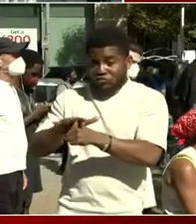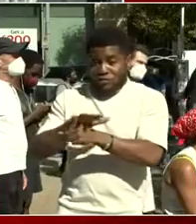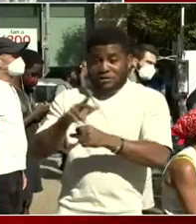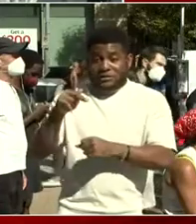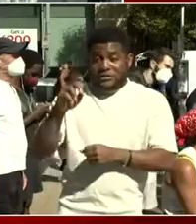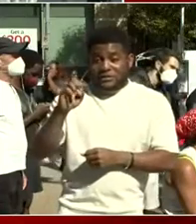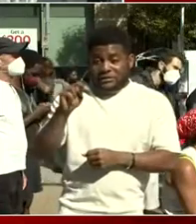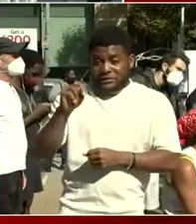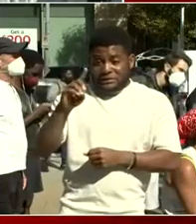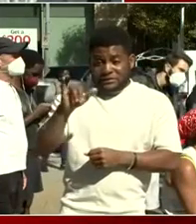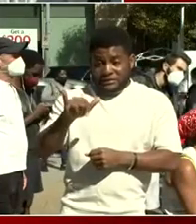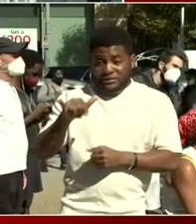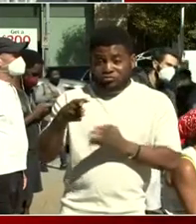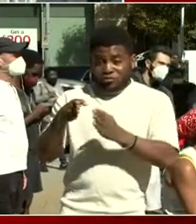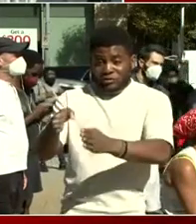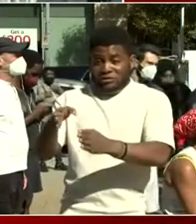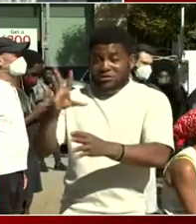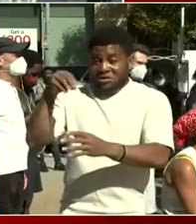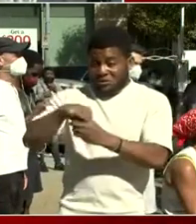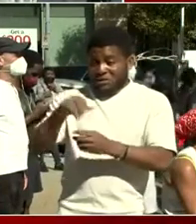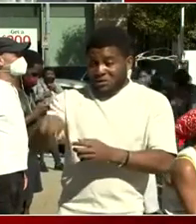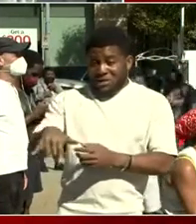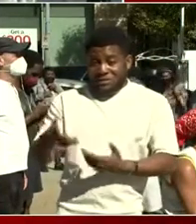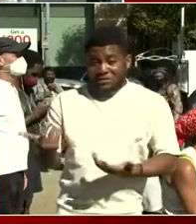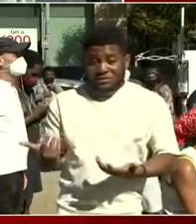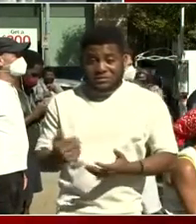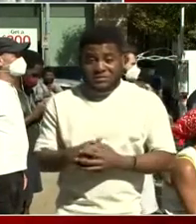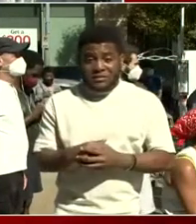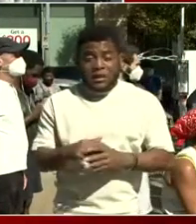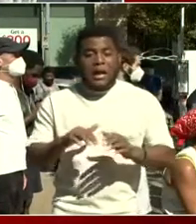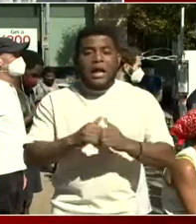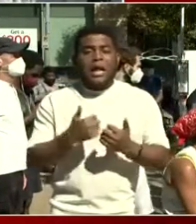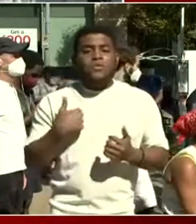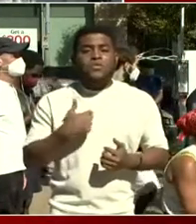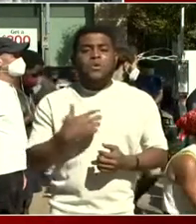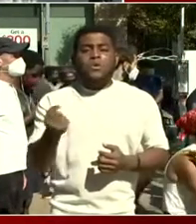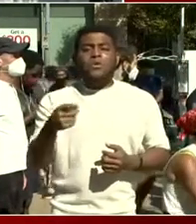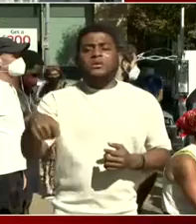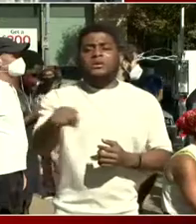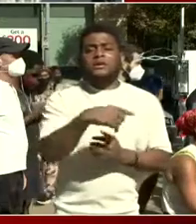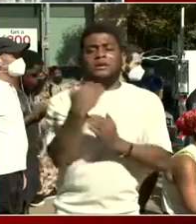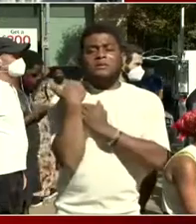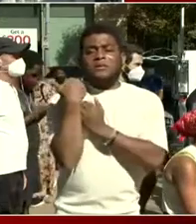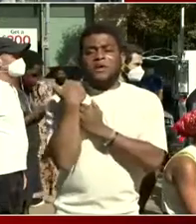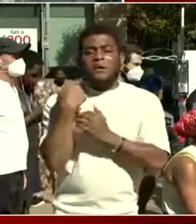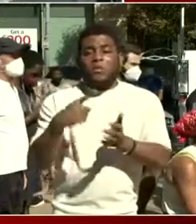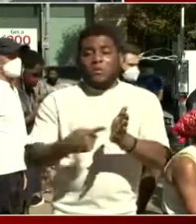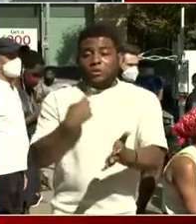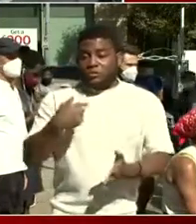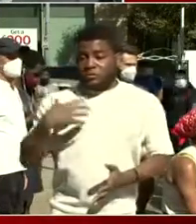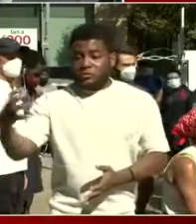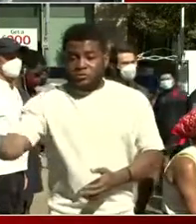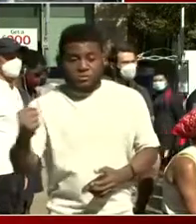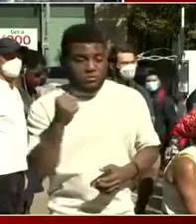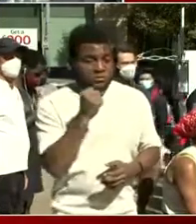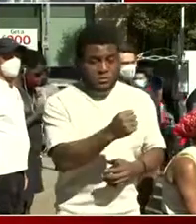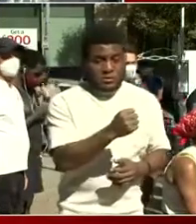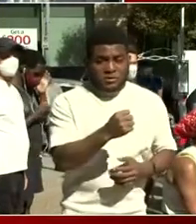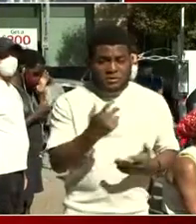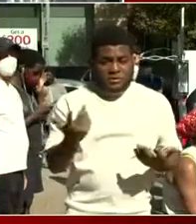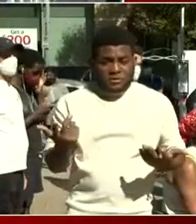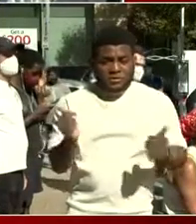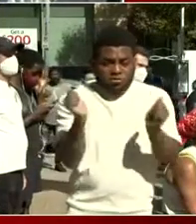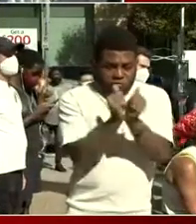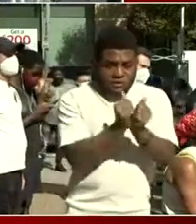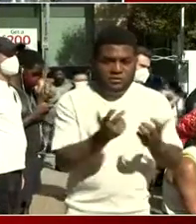to accountability. How are we holding these individuals accountable once the Metropolitan Police Department takes them into custody? Question